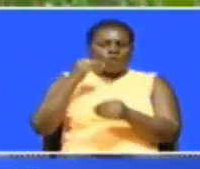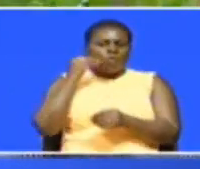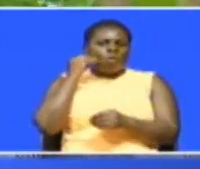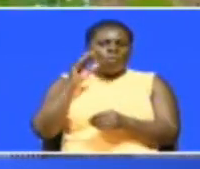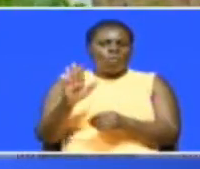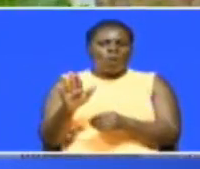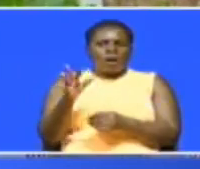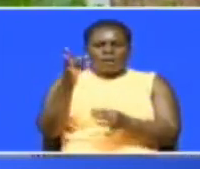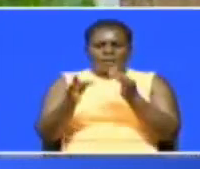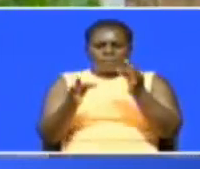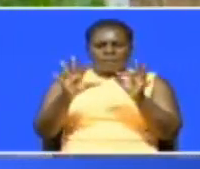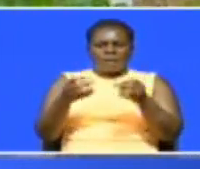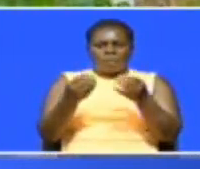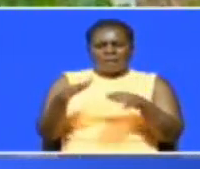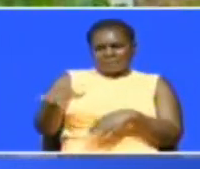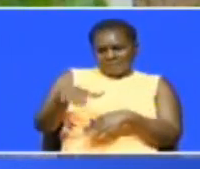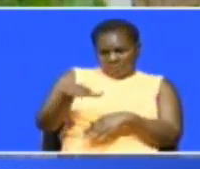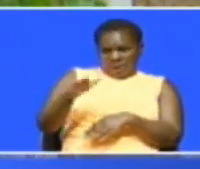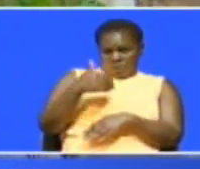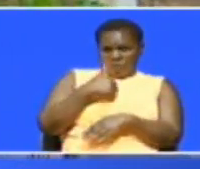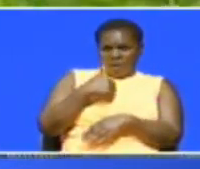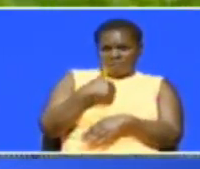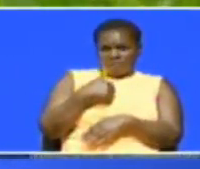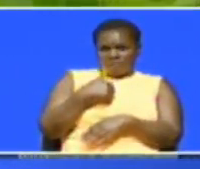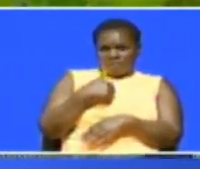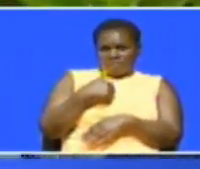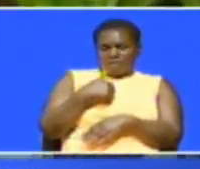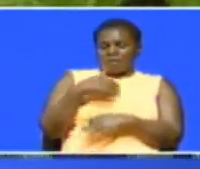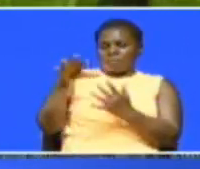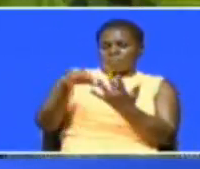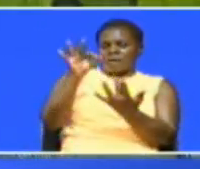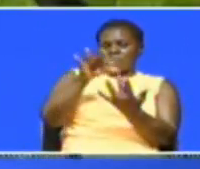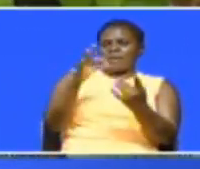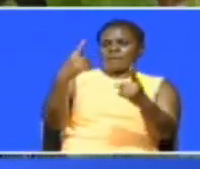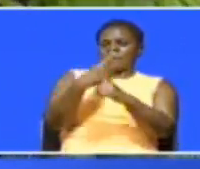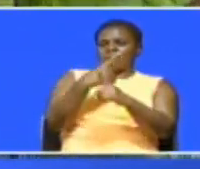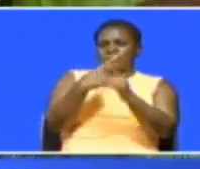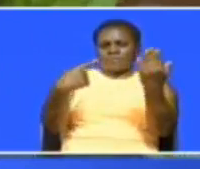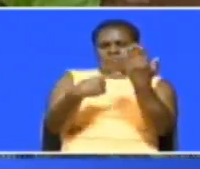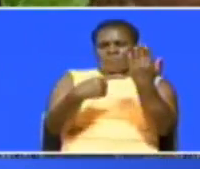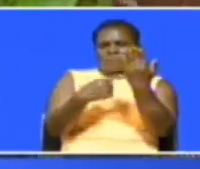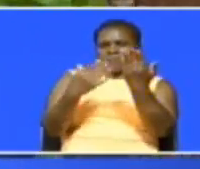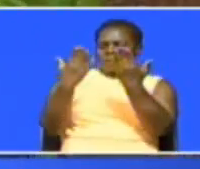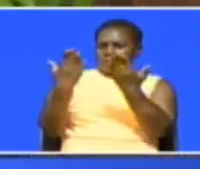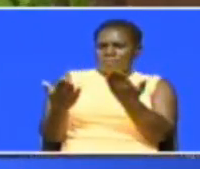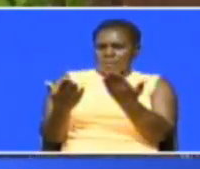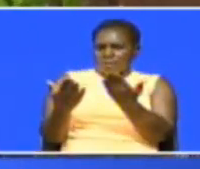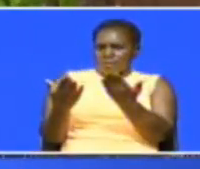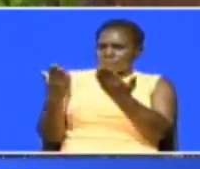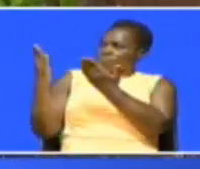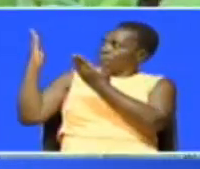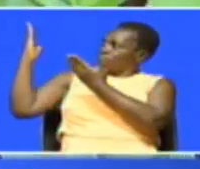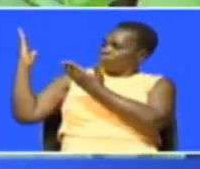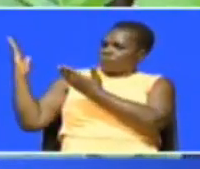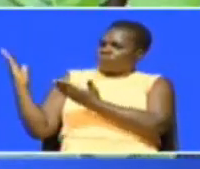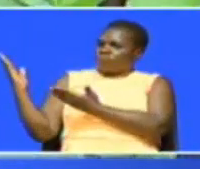home. Depending on the amount of space available around your home, you have the choice of various techniques, and these could be either a